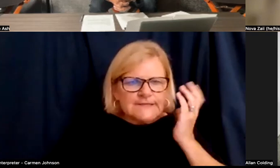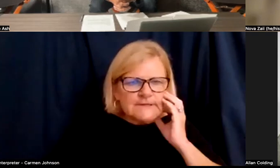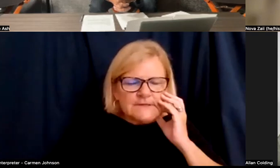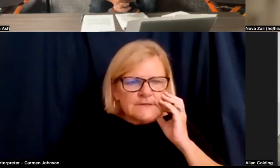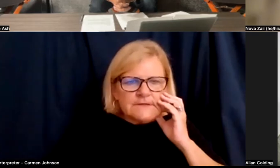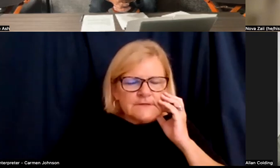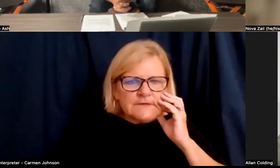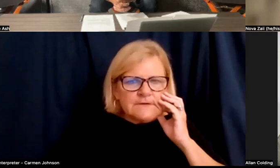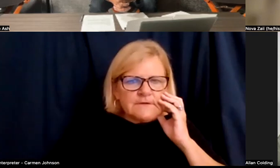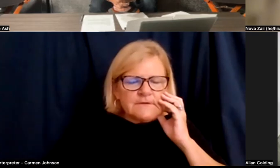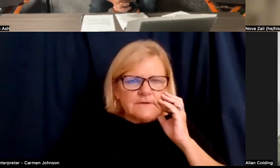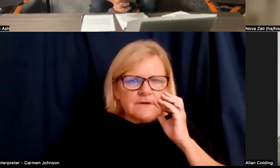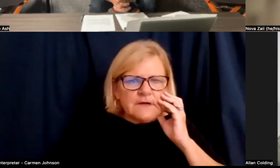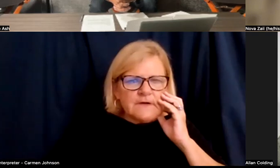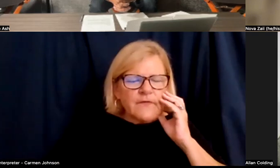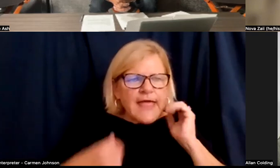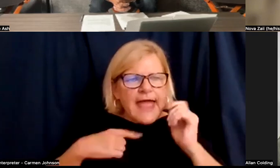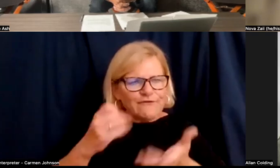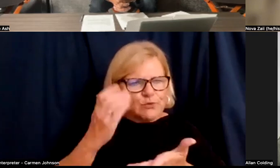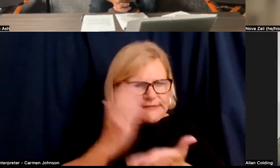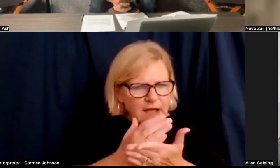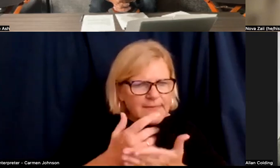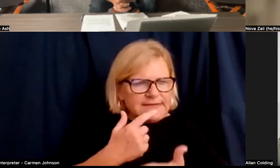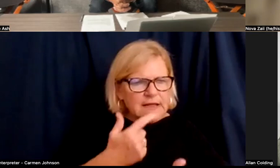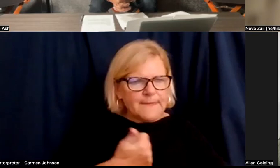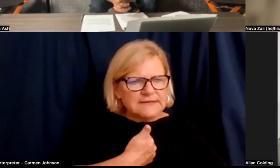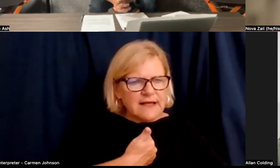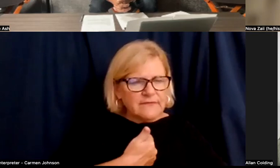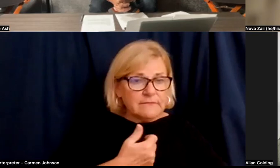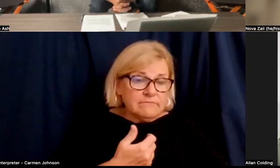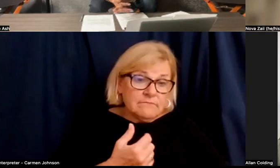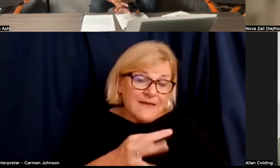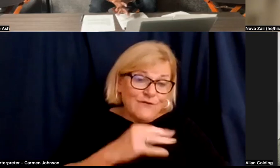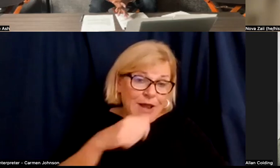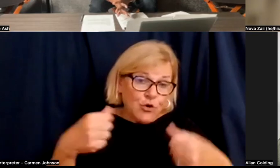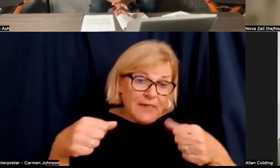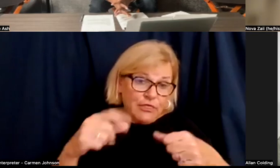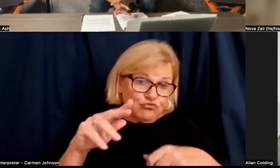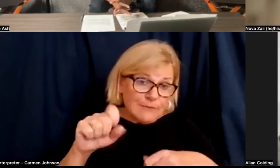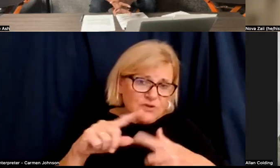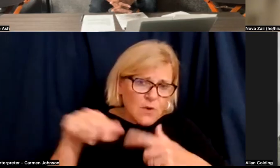I have to stop and say, well, if you're not going to play the drums,